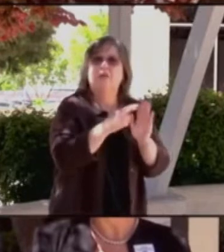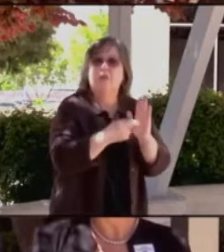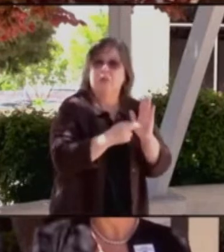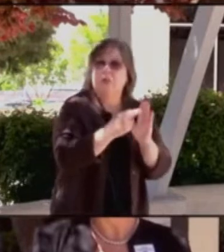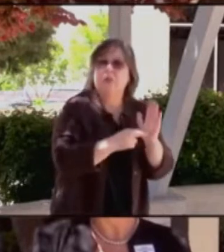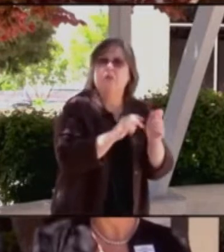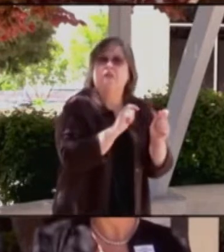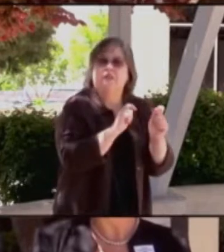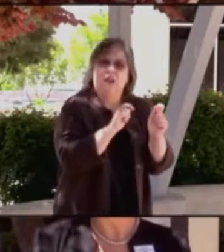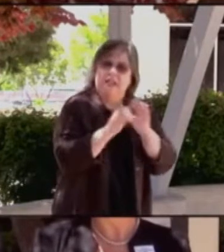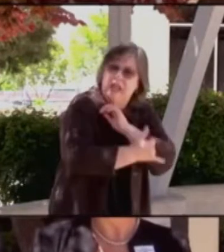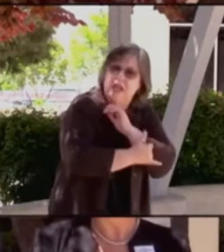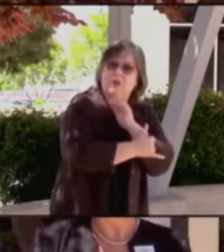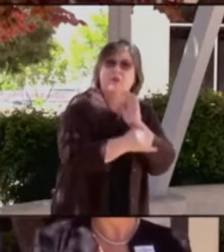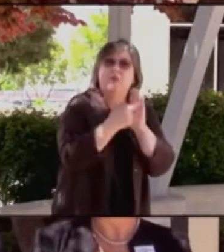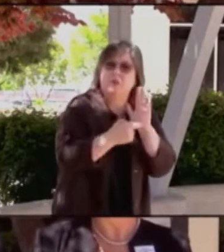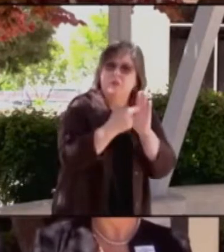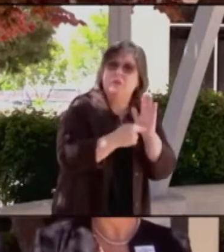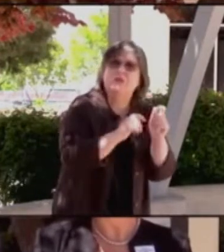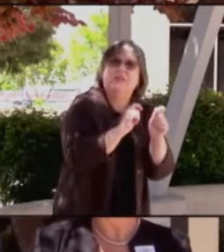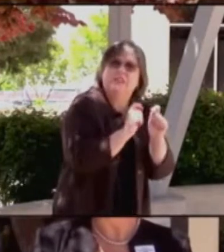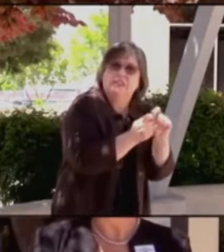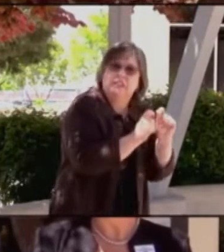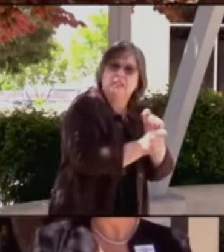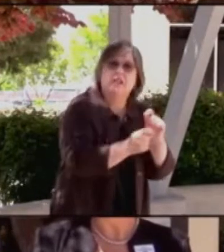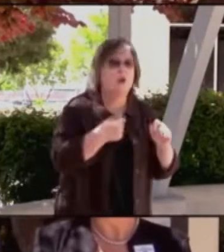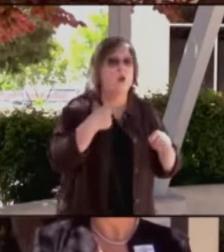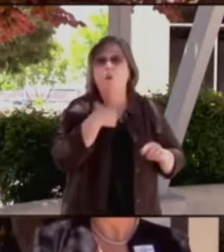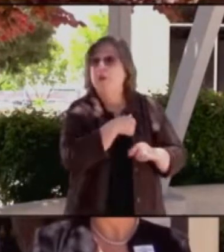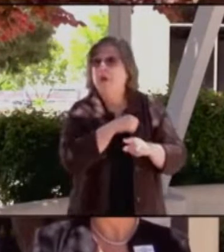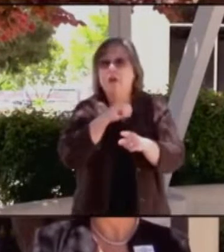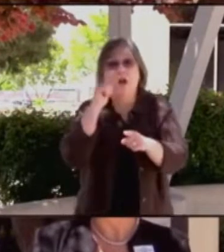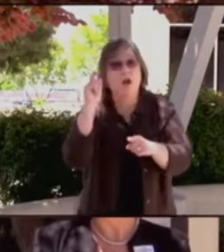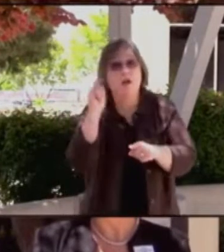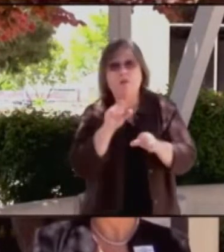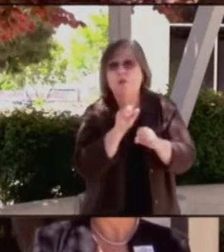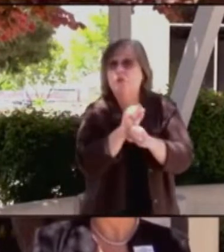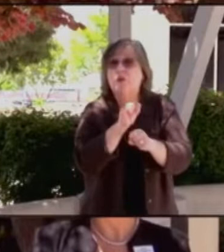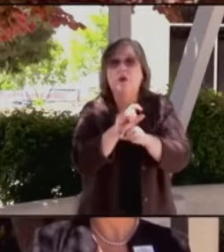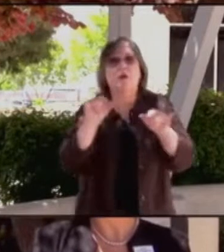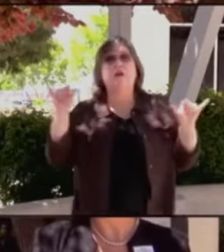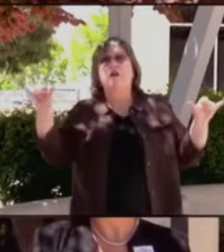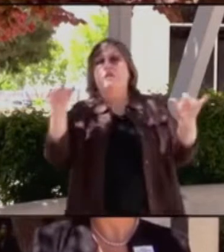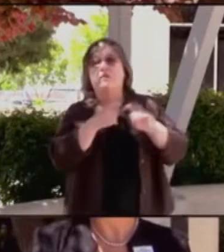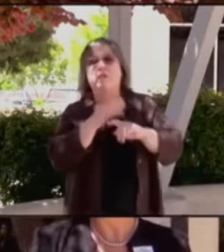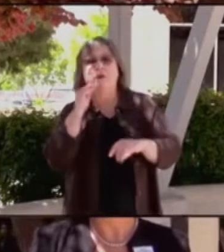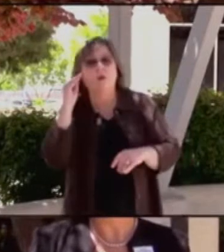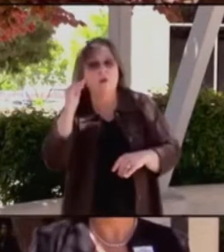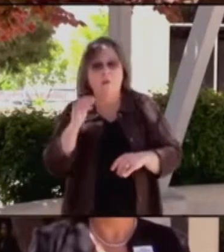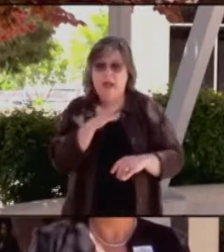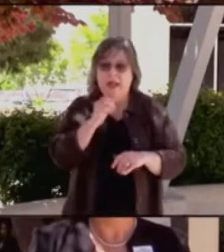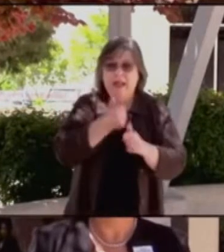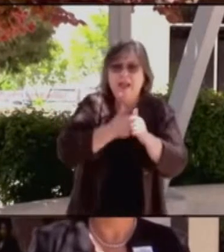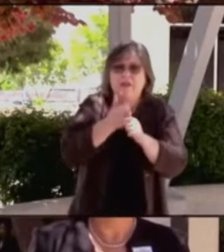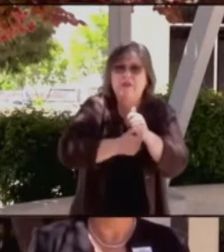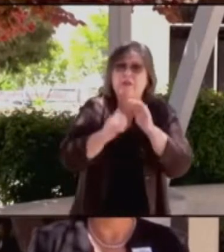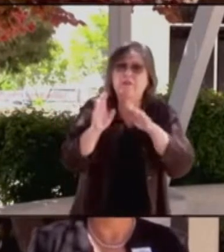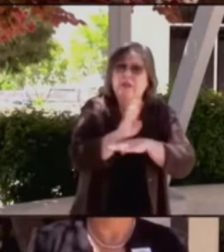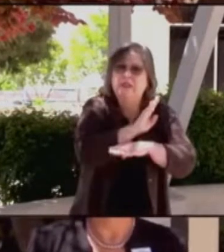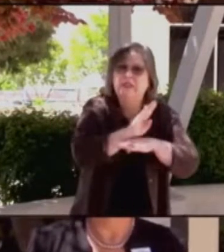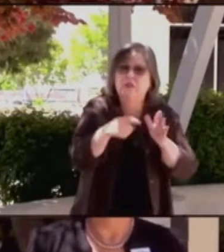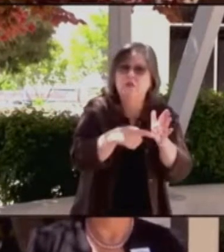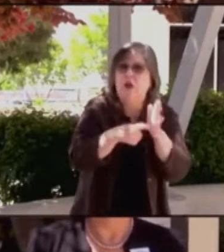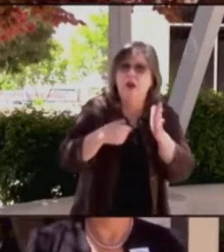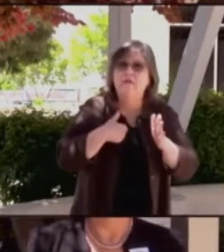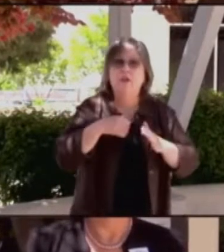telework, as well as the requirement to submit and implement a social distancing protocol. And that was an across-the-board requirement on